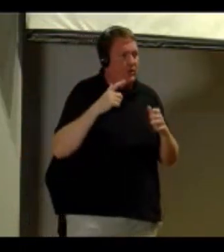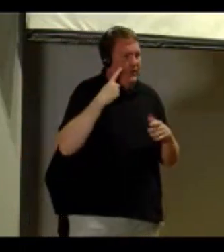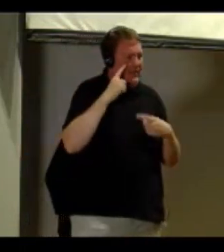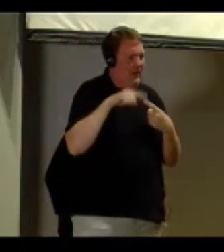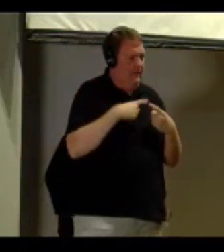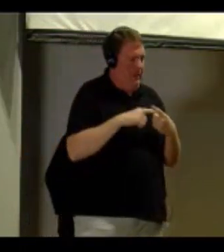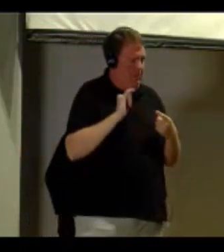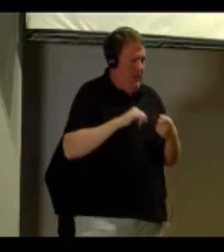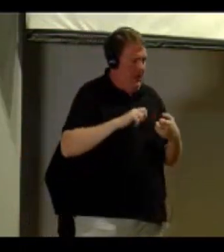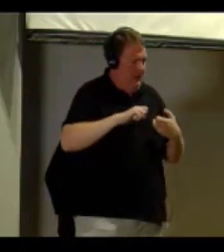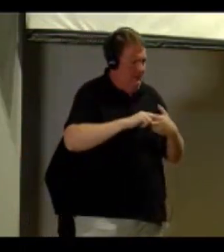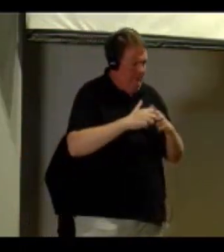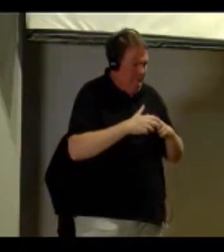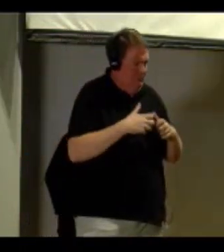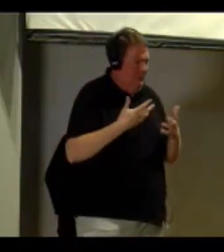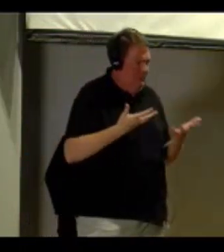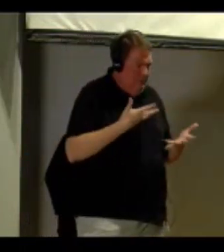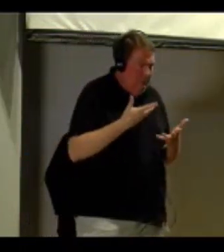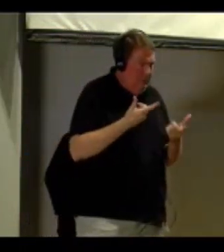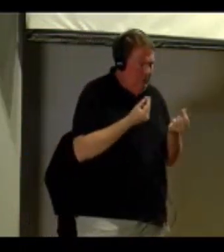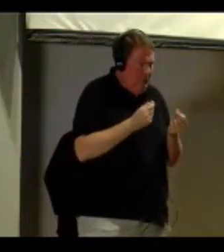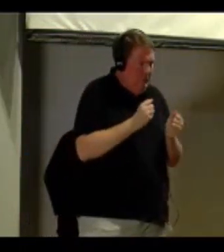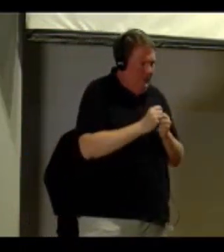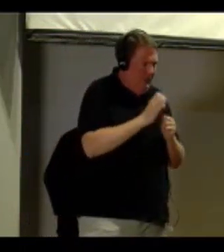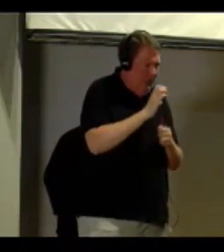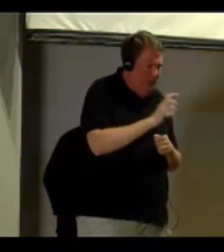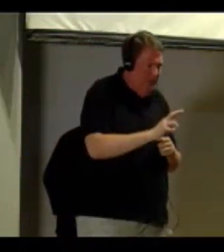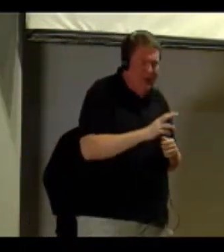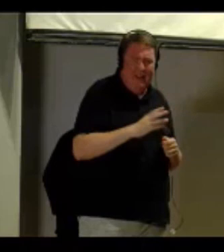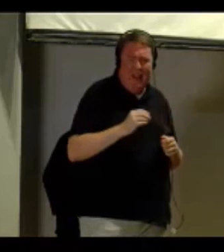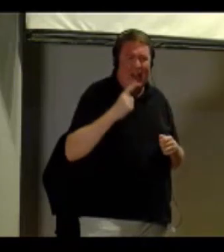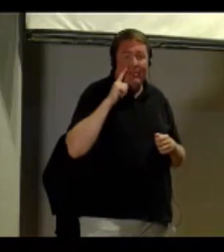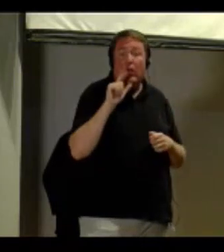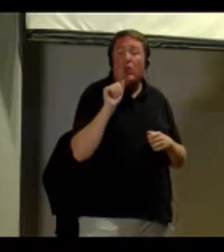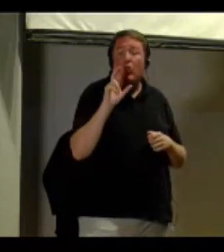wicket, and Lauryn, I think the point that you made at the end of your